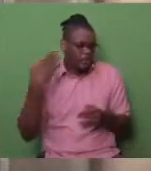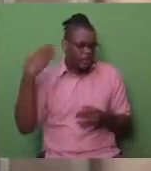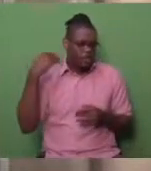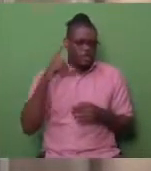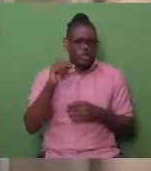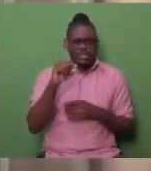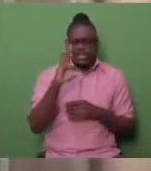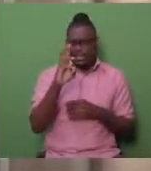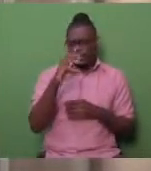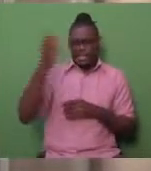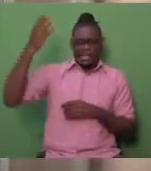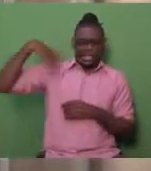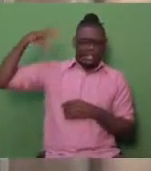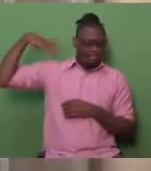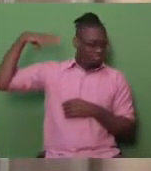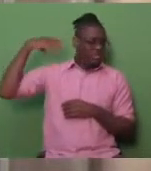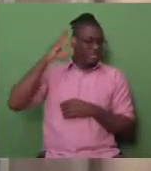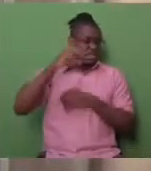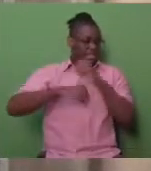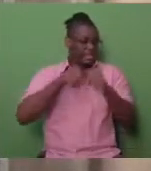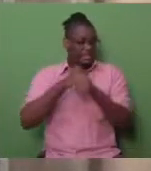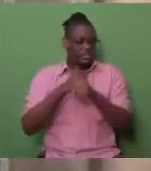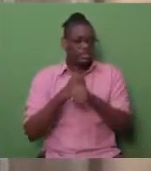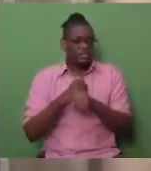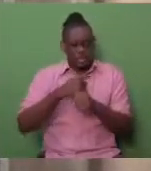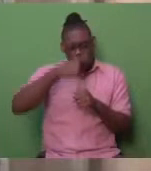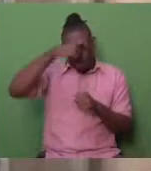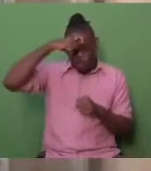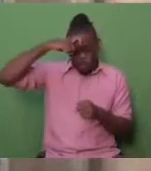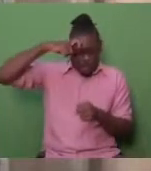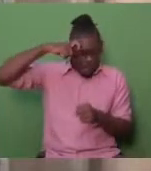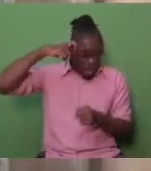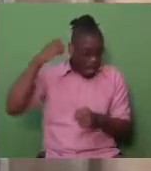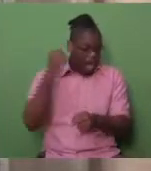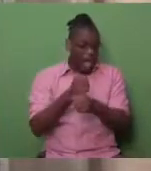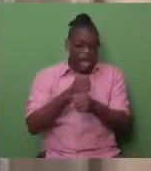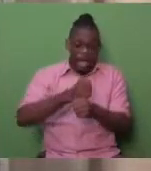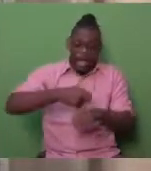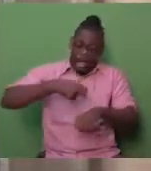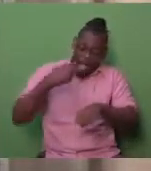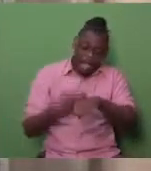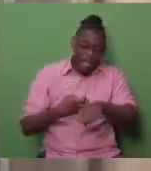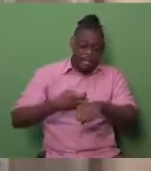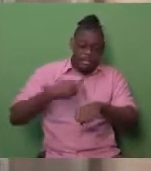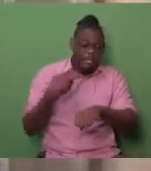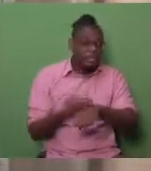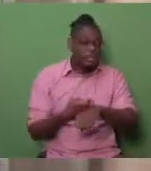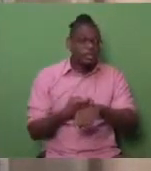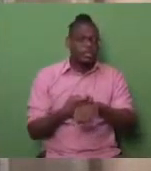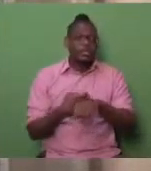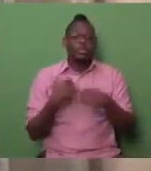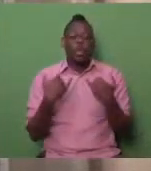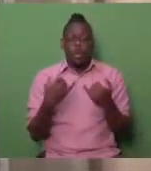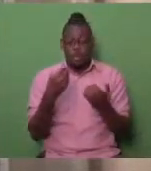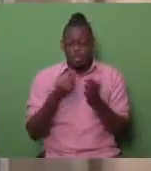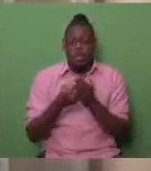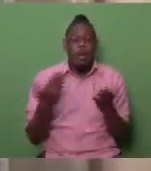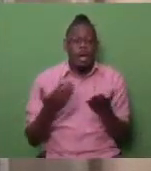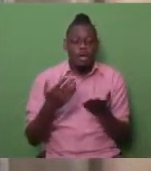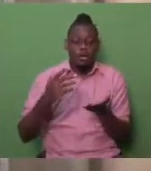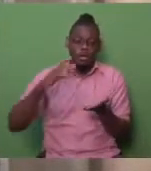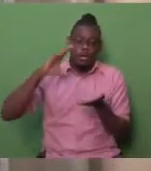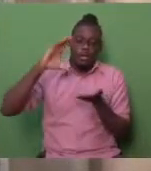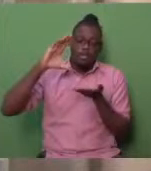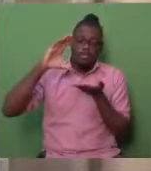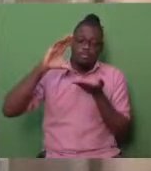nation have seen their already dwindling incomes decline further as this government demanded they hand over more of their money